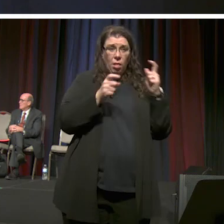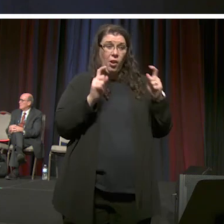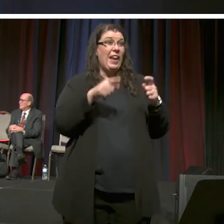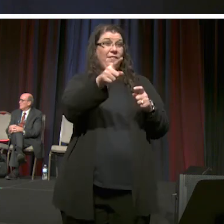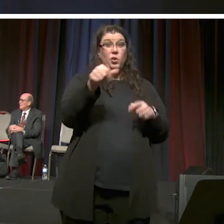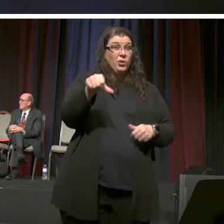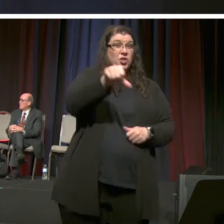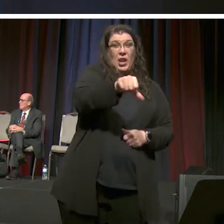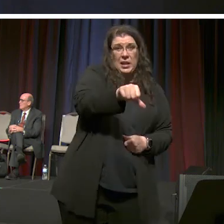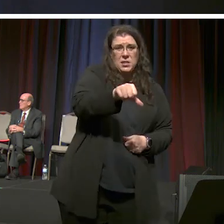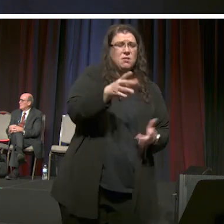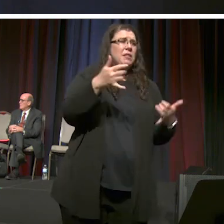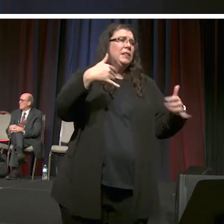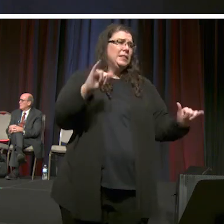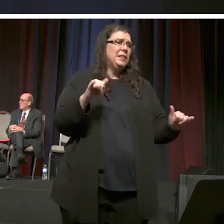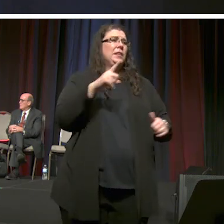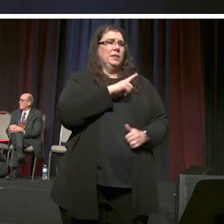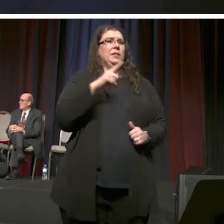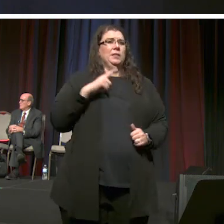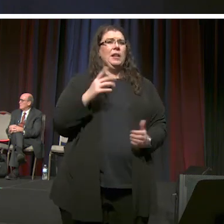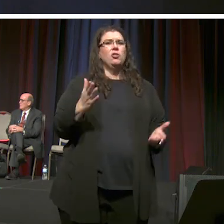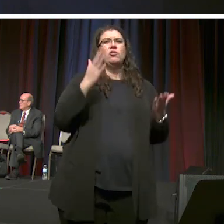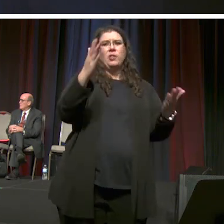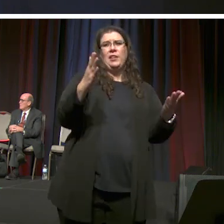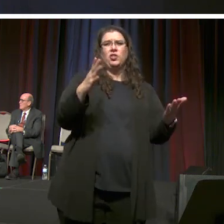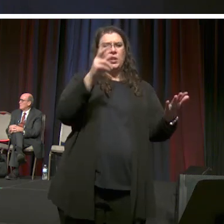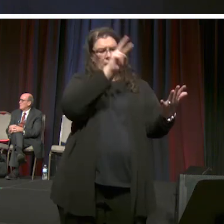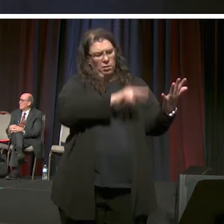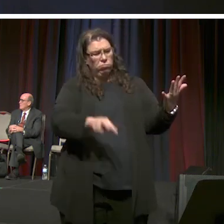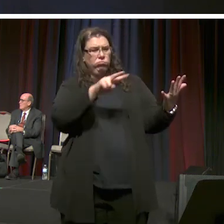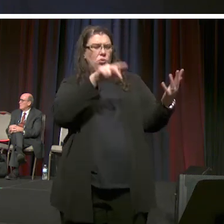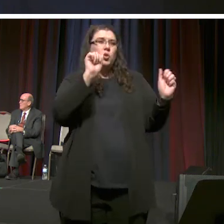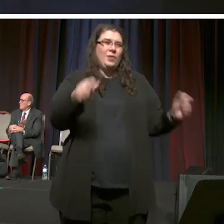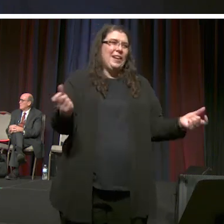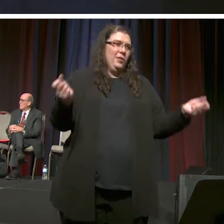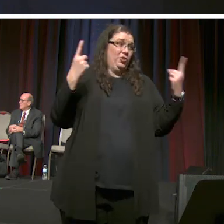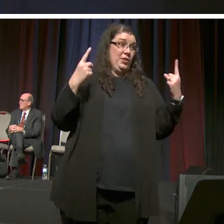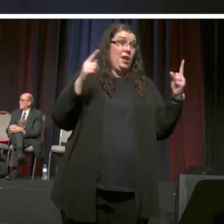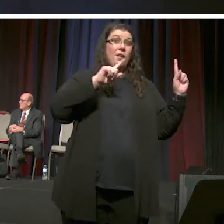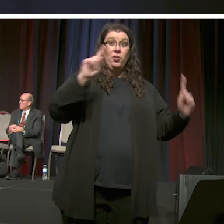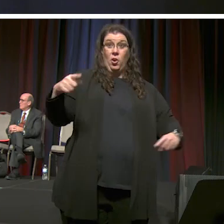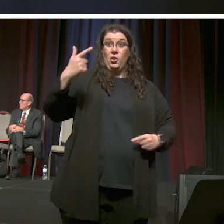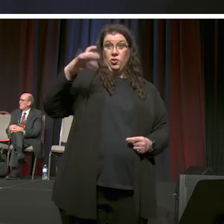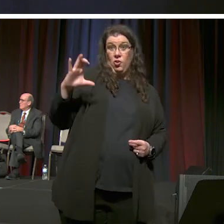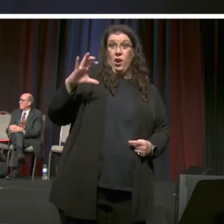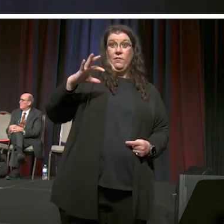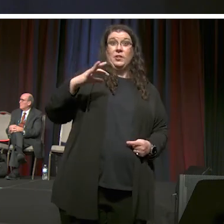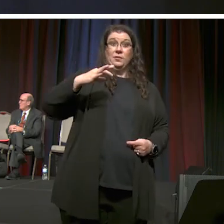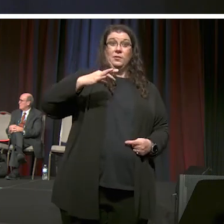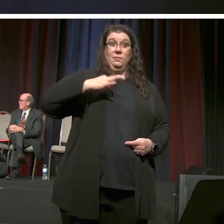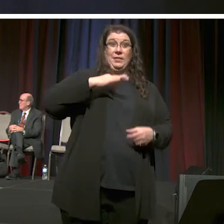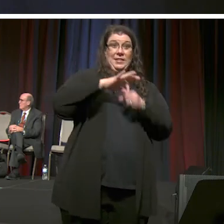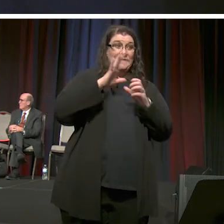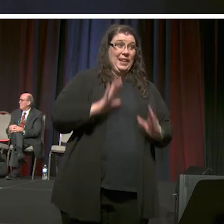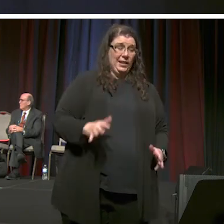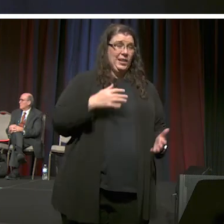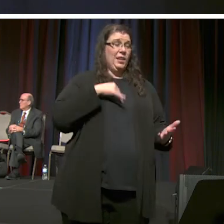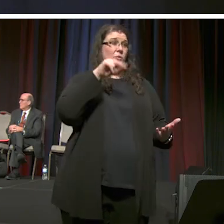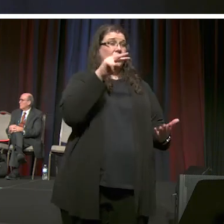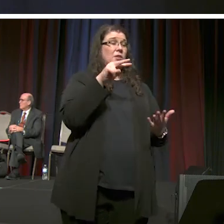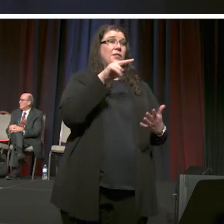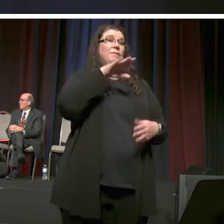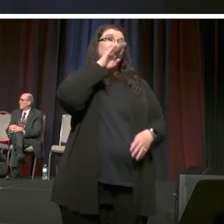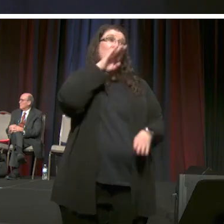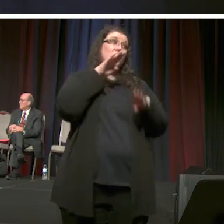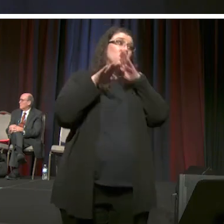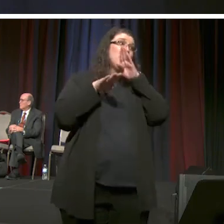reject it, at least it will be legislation that is understandable. Having been a General Conference delegate, I can tell you it's very frustrating to work with a